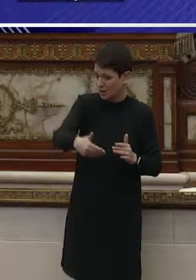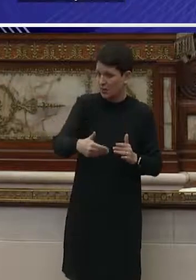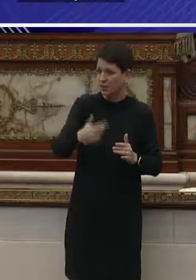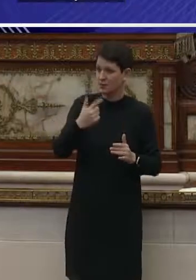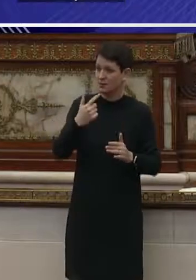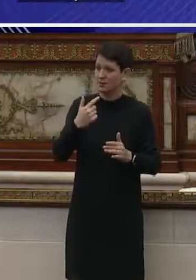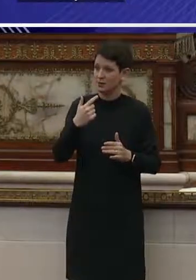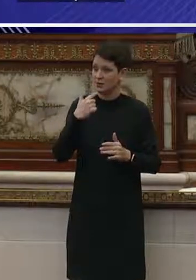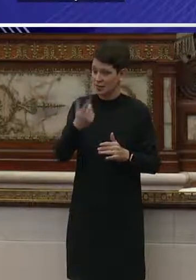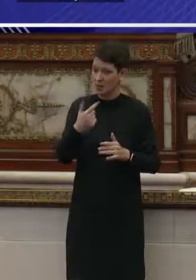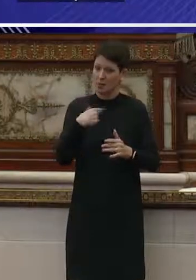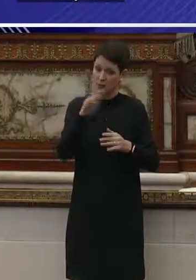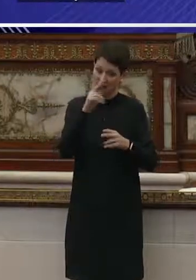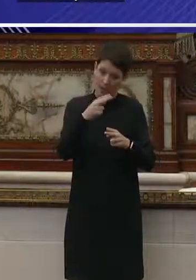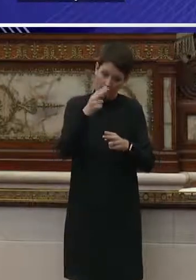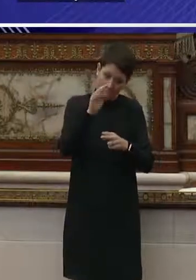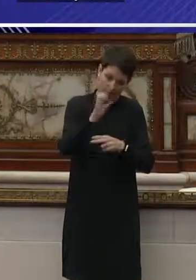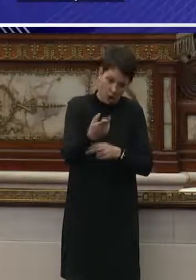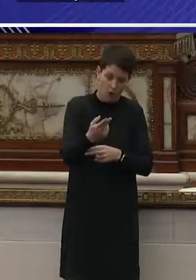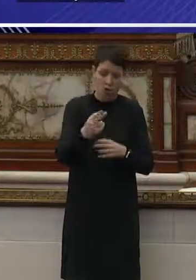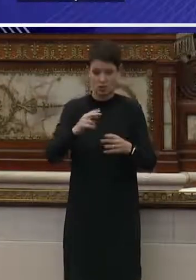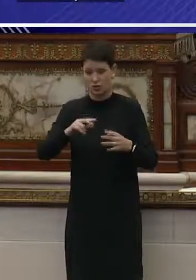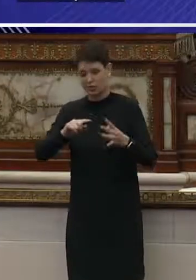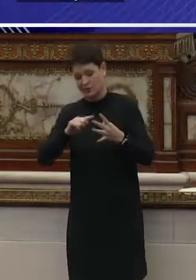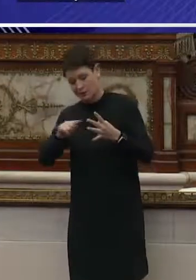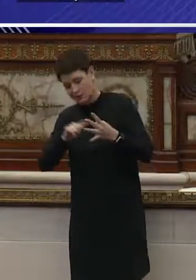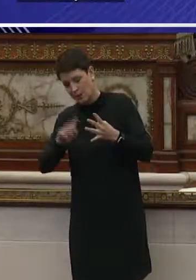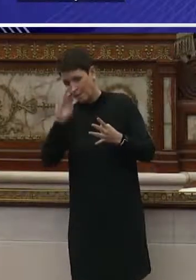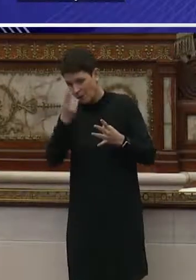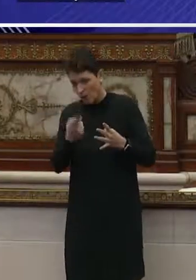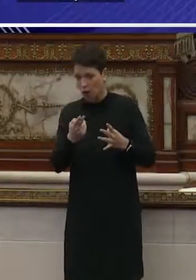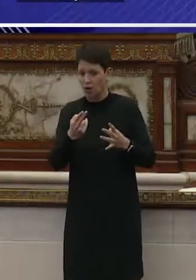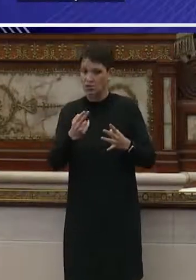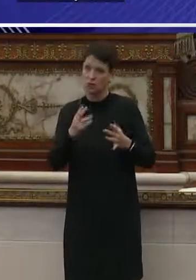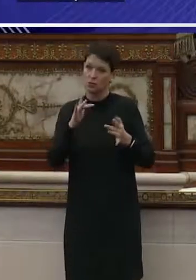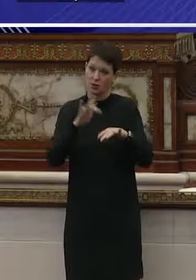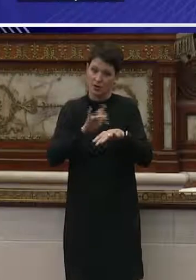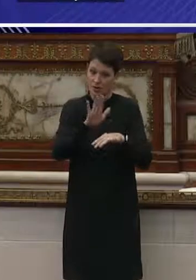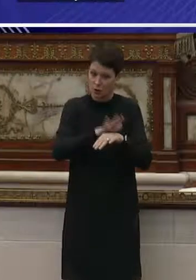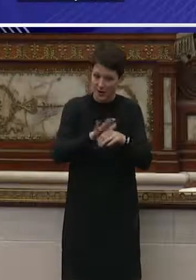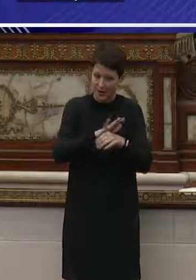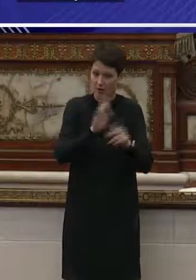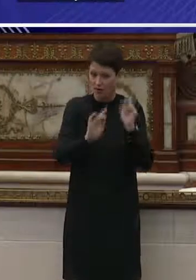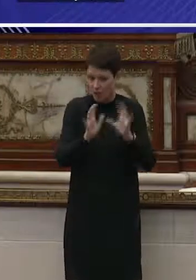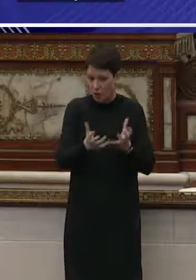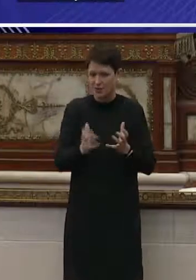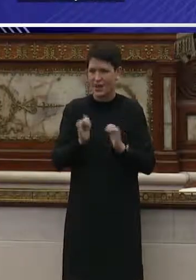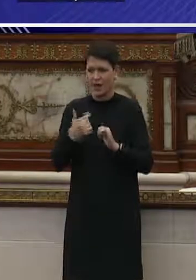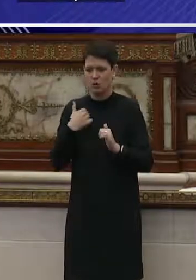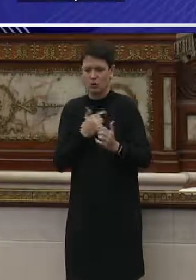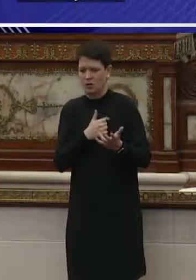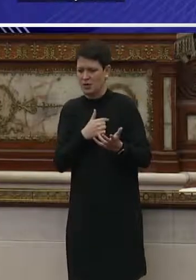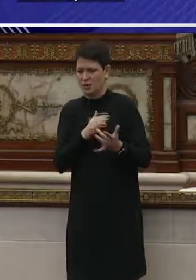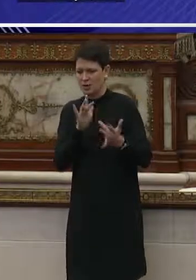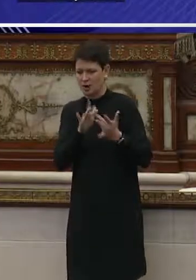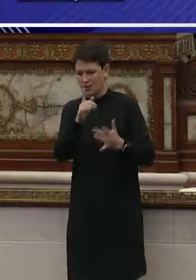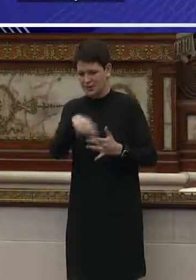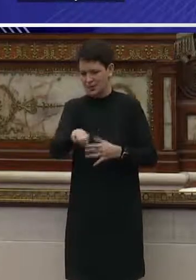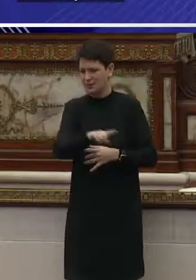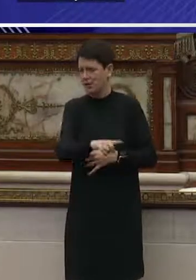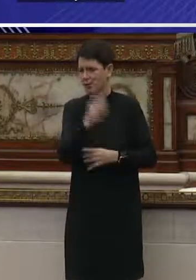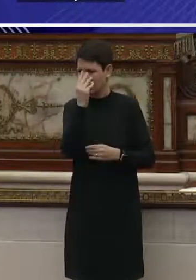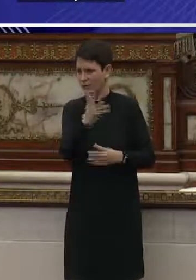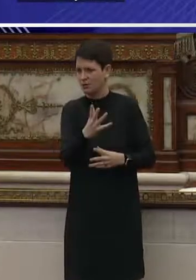believe around March, second week of March, we should be getting to your area of folks? Or how are we reaching out to folks